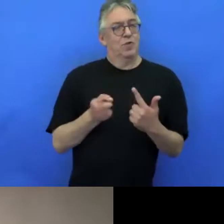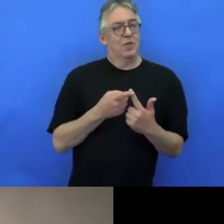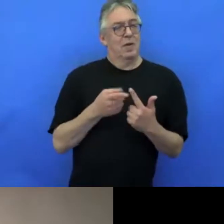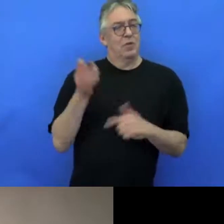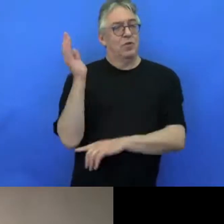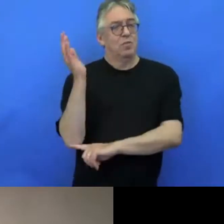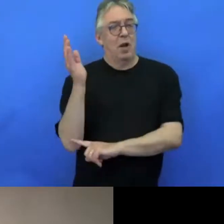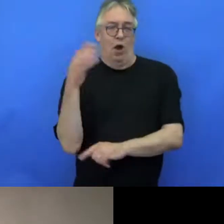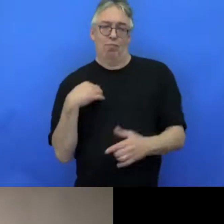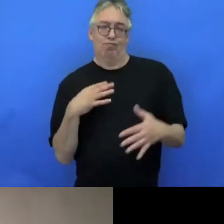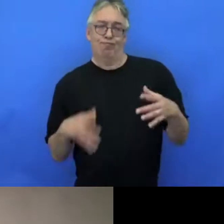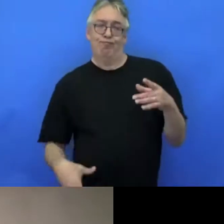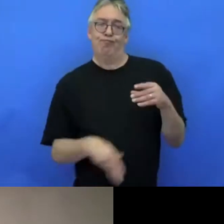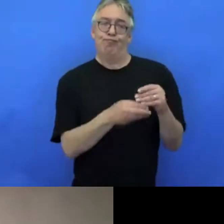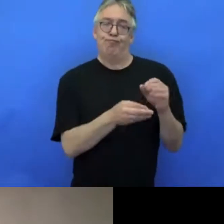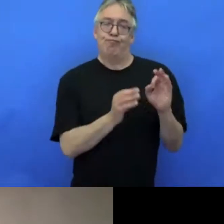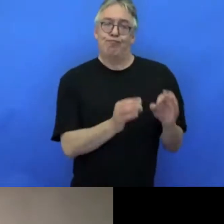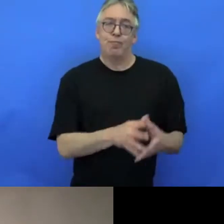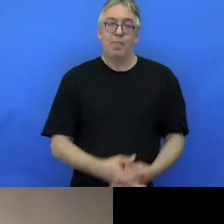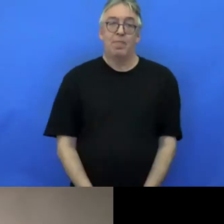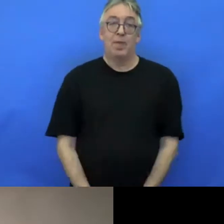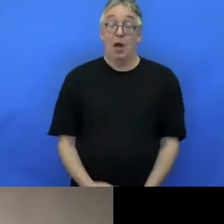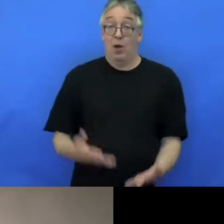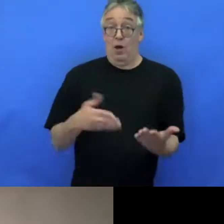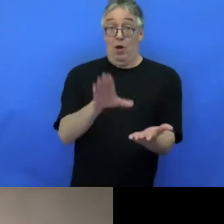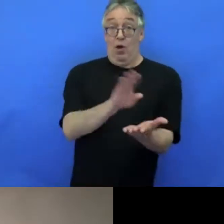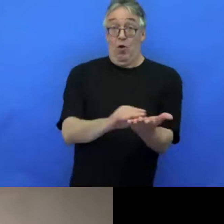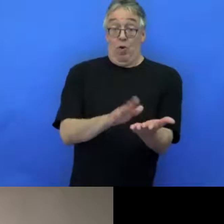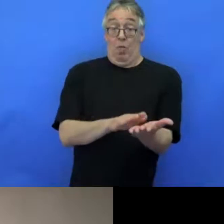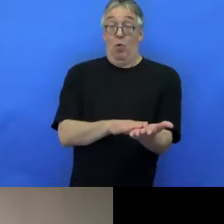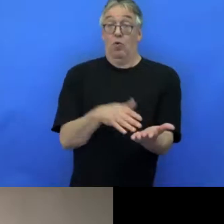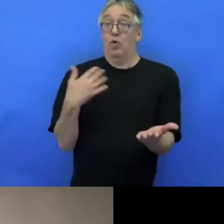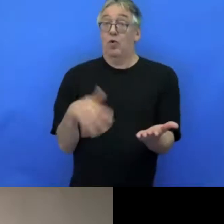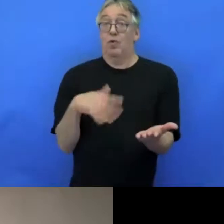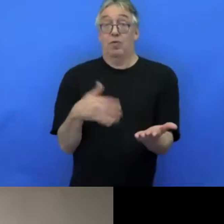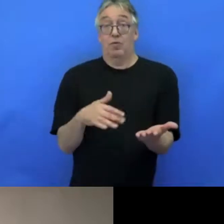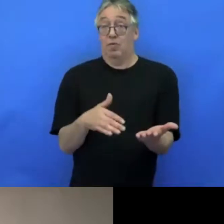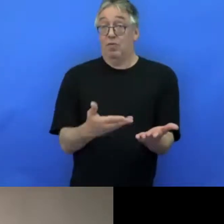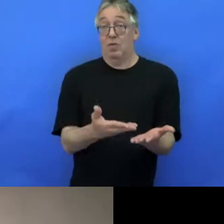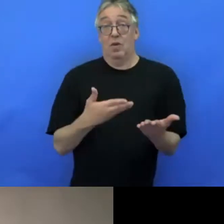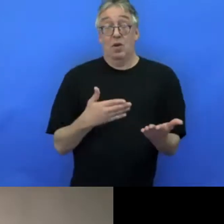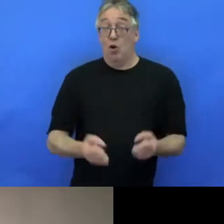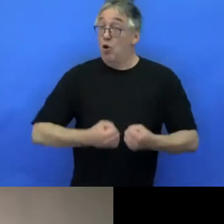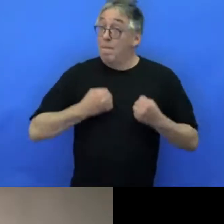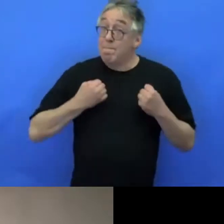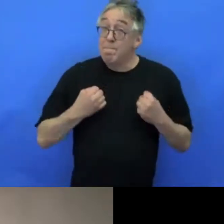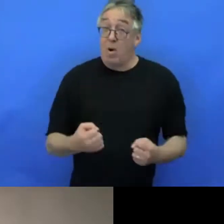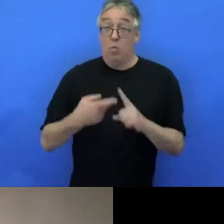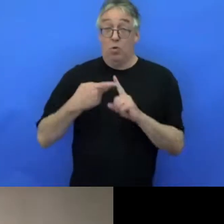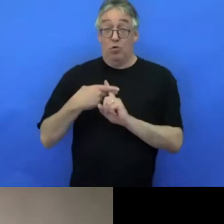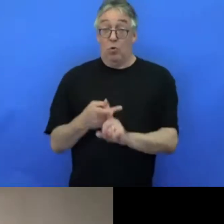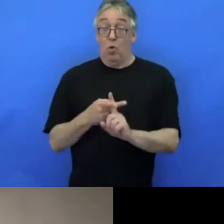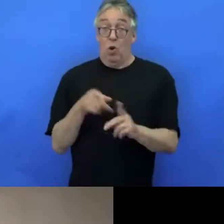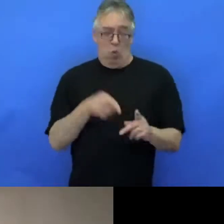me, the current report is really a great tool in its analysis and also in